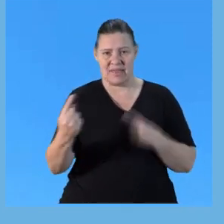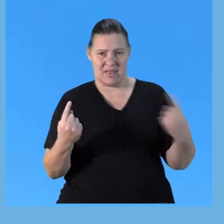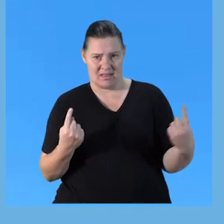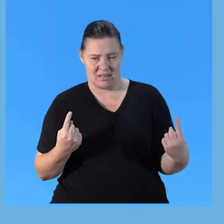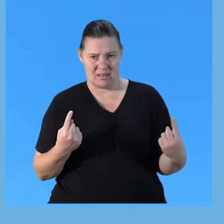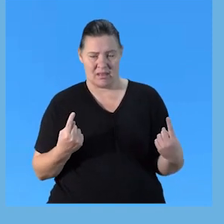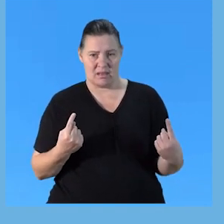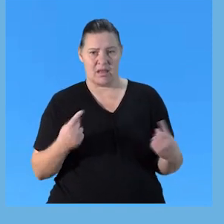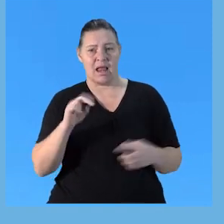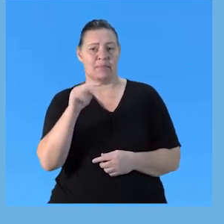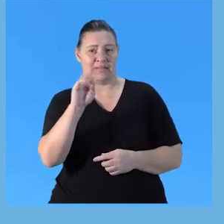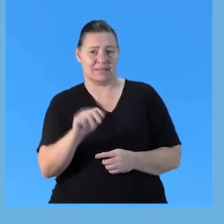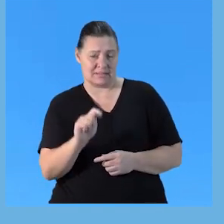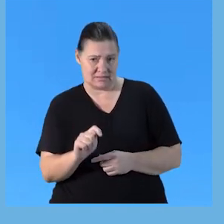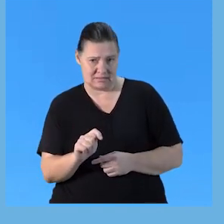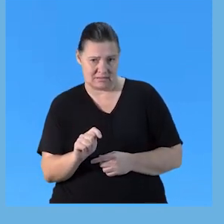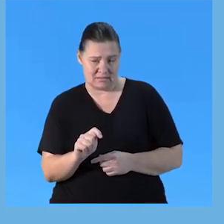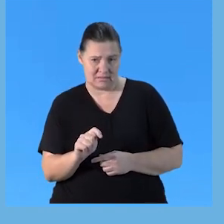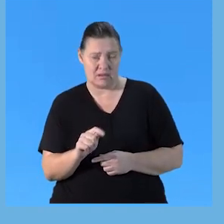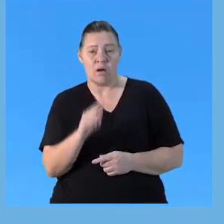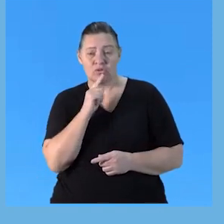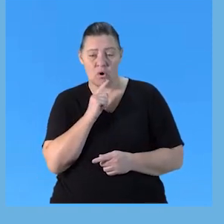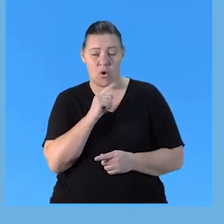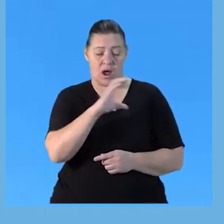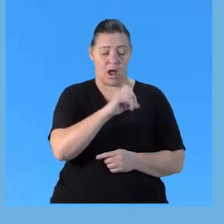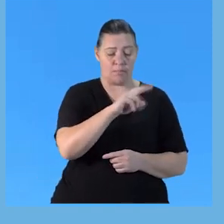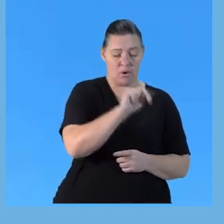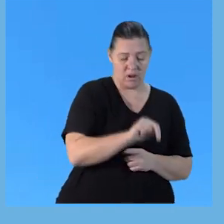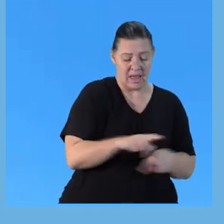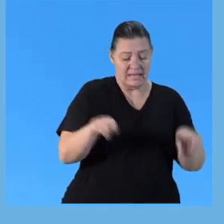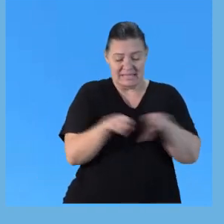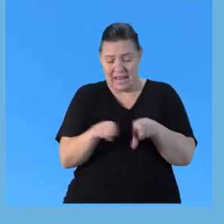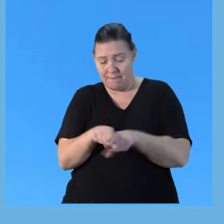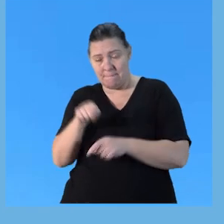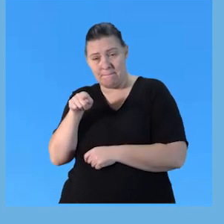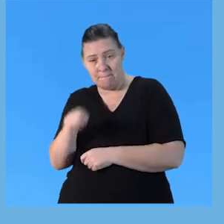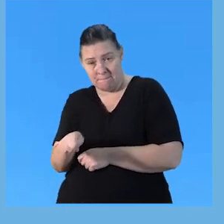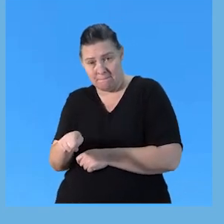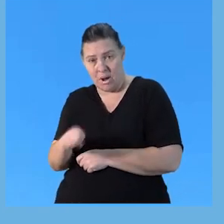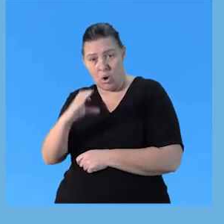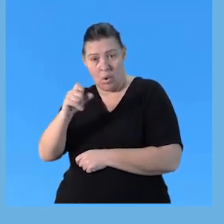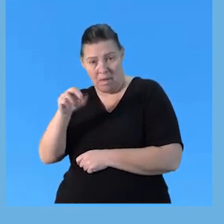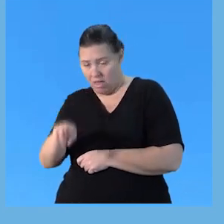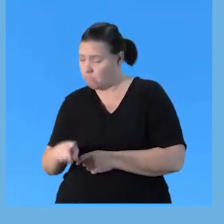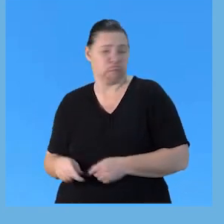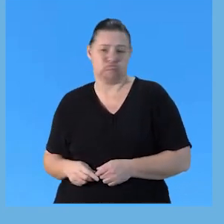one, same symbol. The difference is that there is going to be a